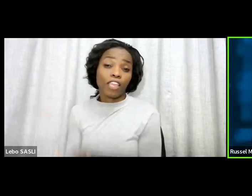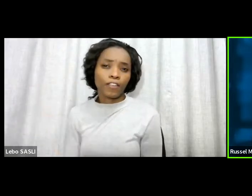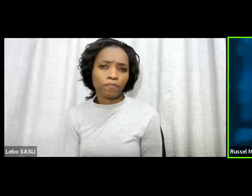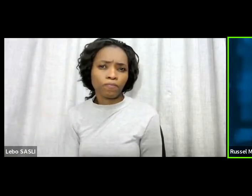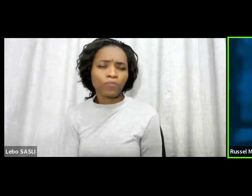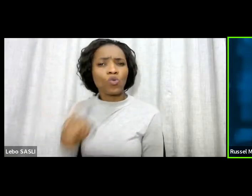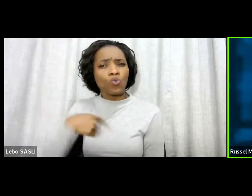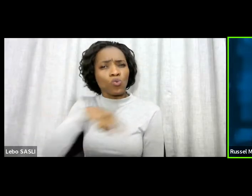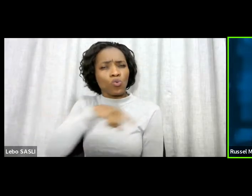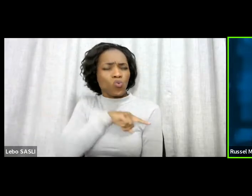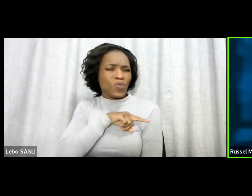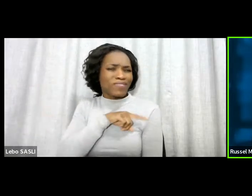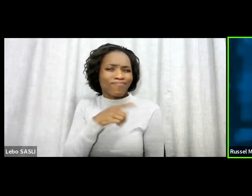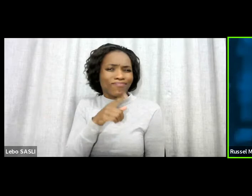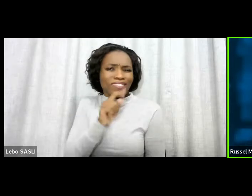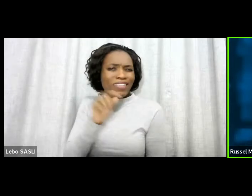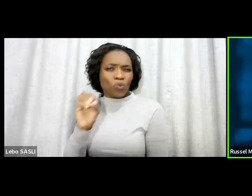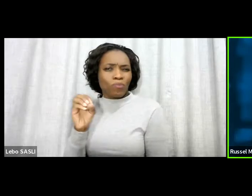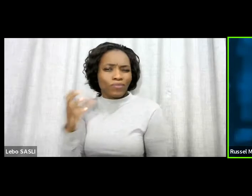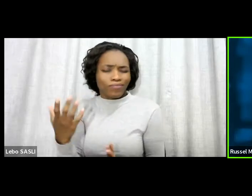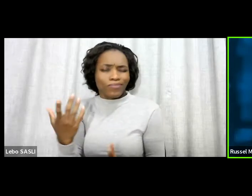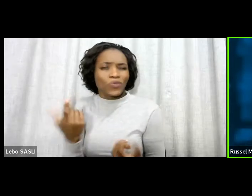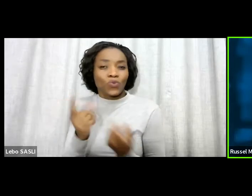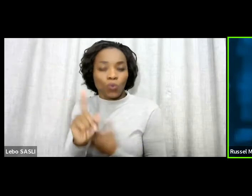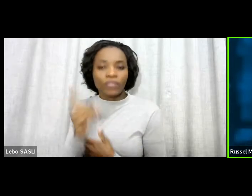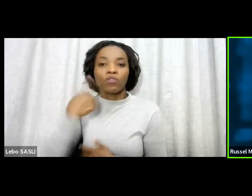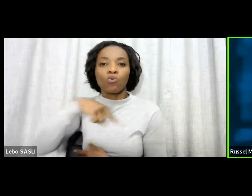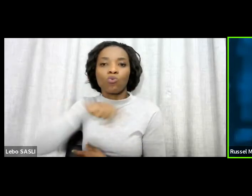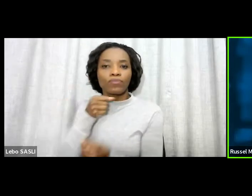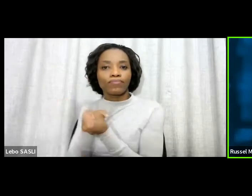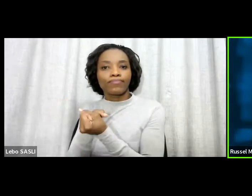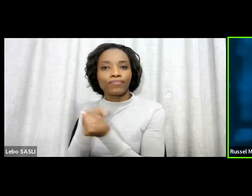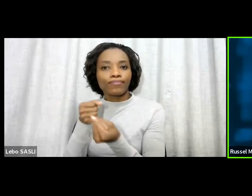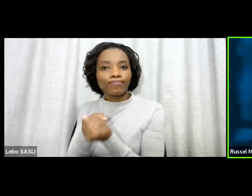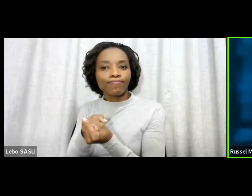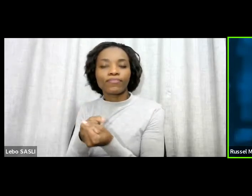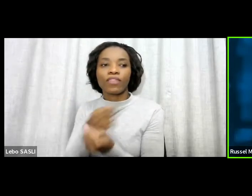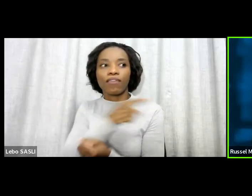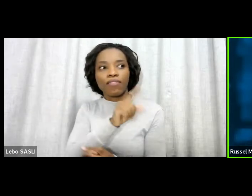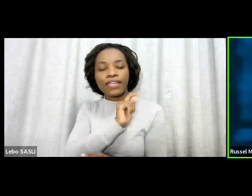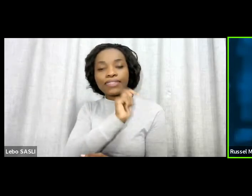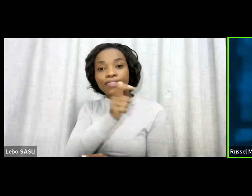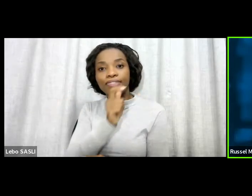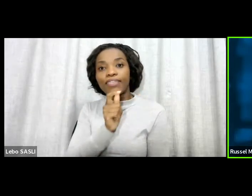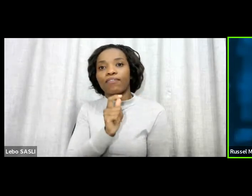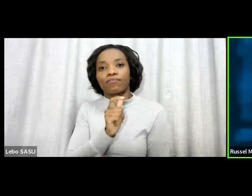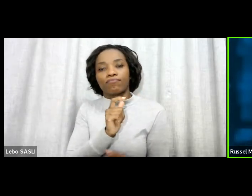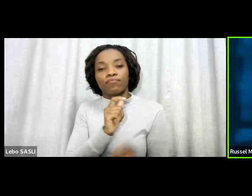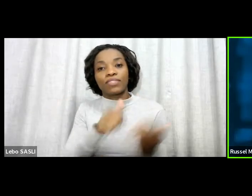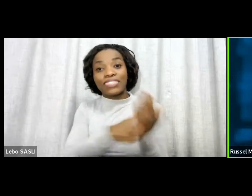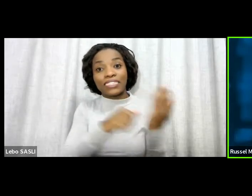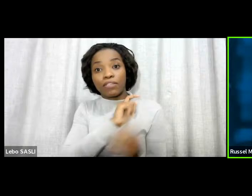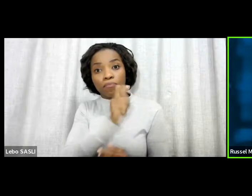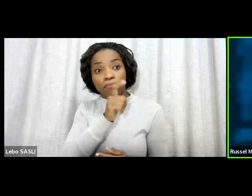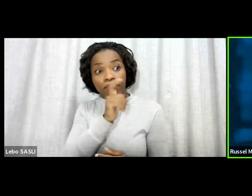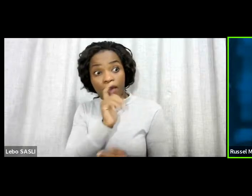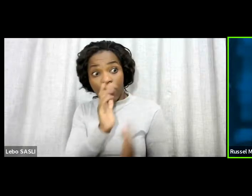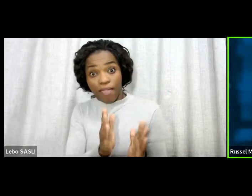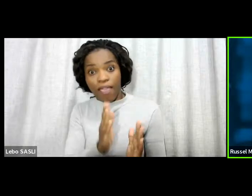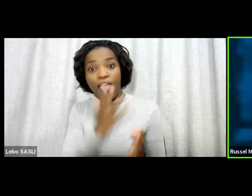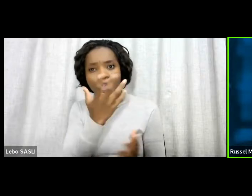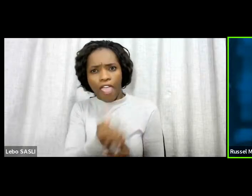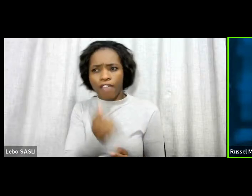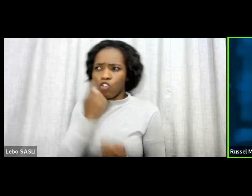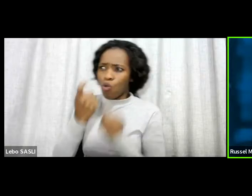Office of the Tax Ombudsman do? We assist taxpayers who have tax complaints about SARS. We do